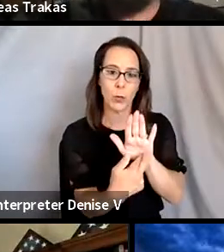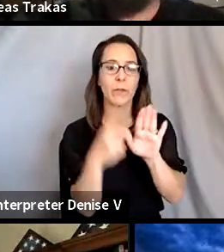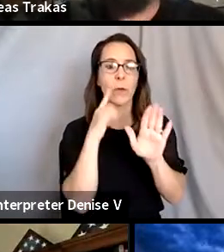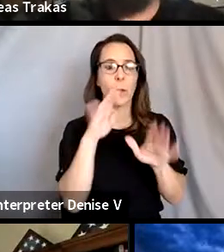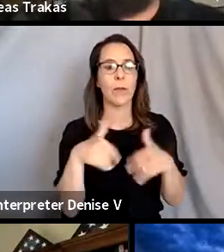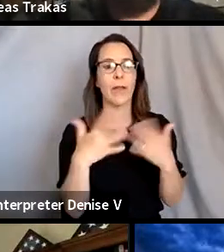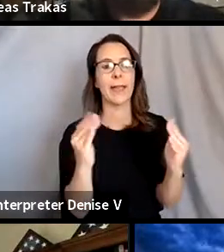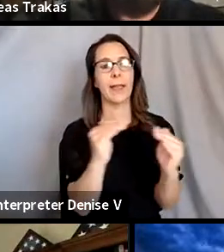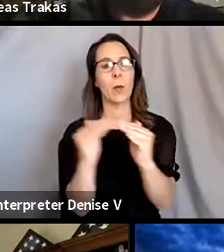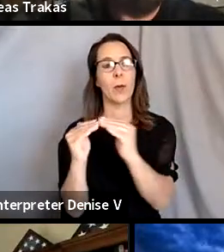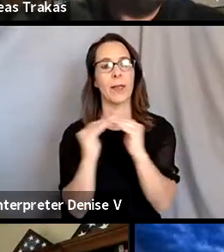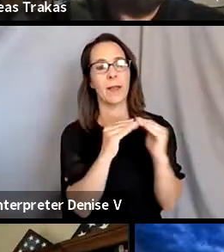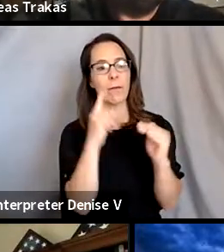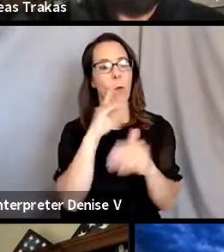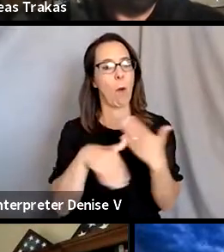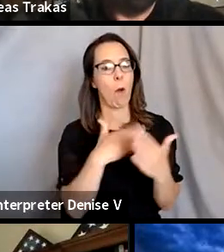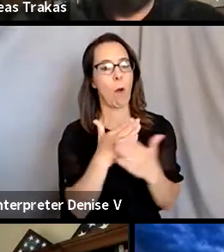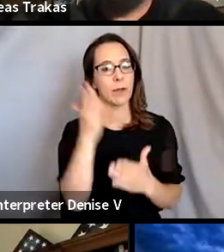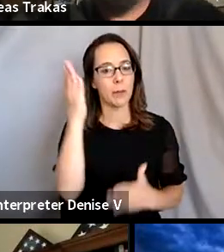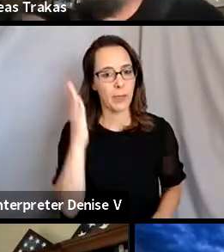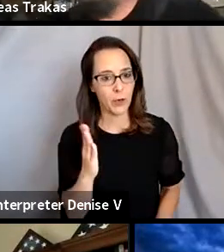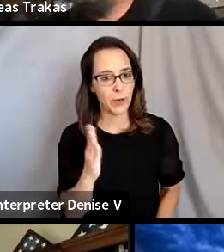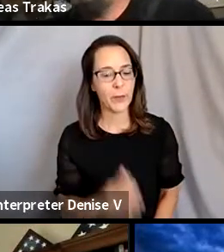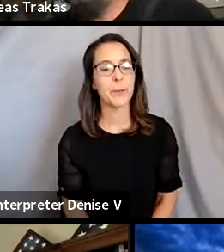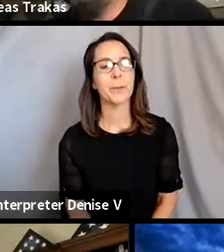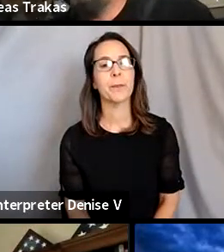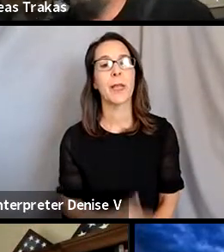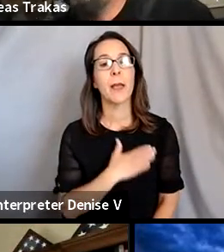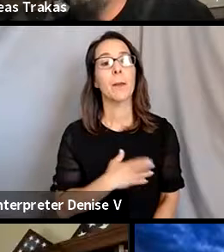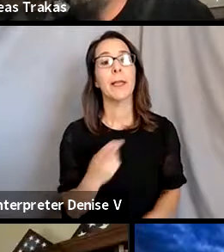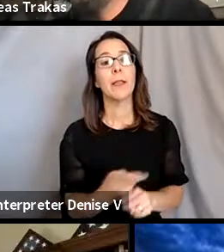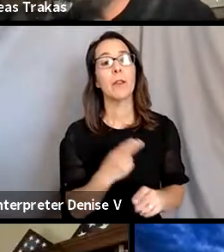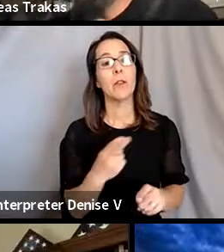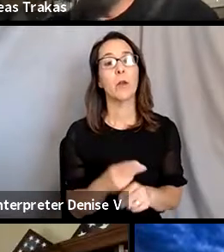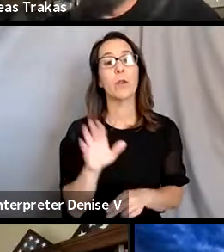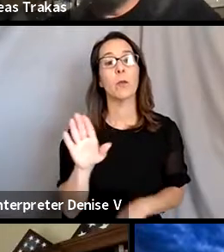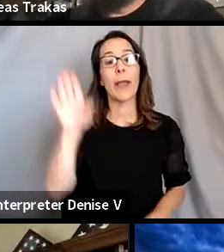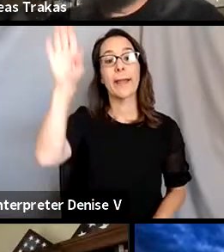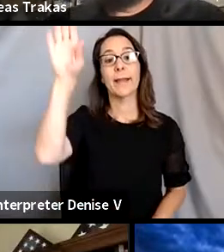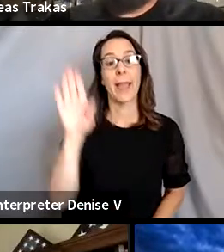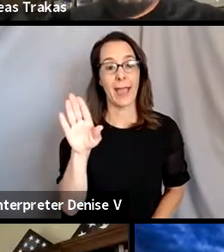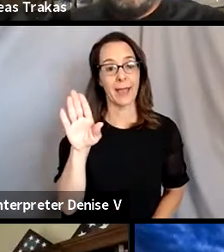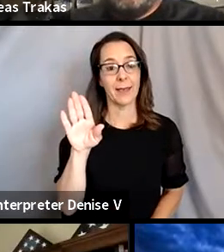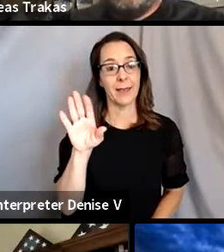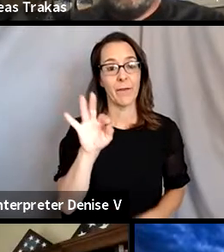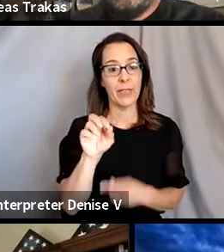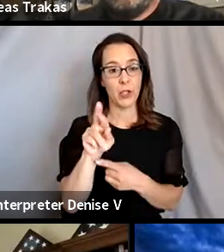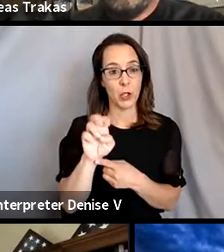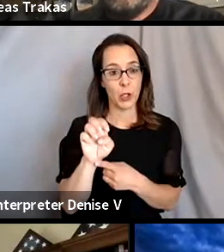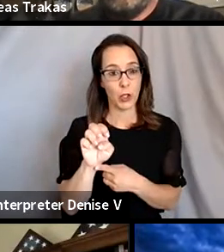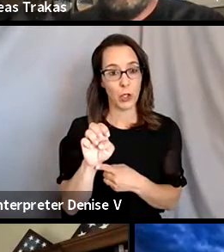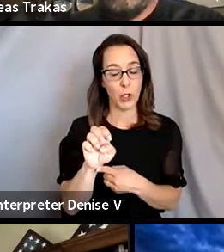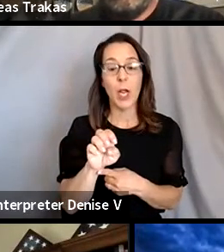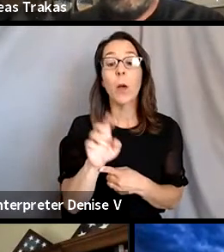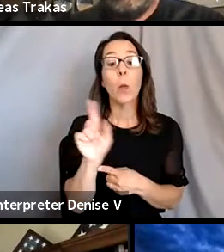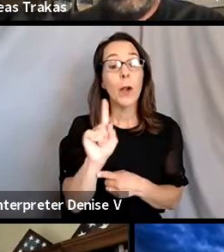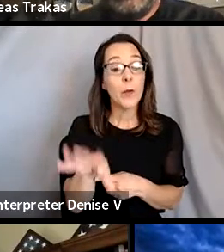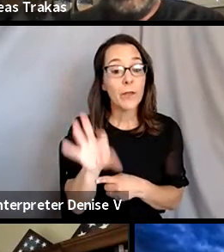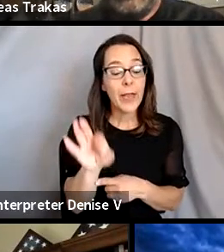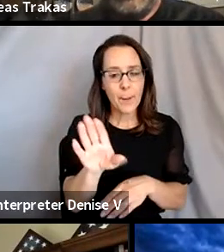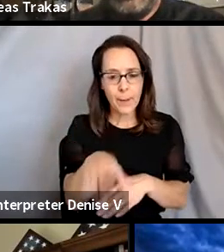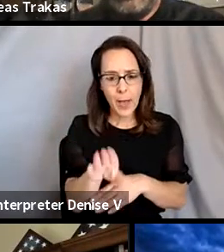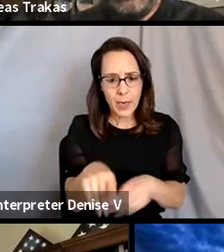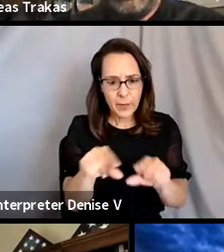all speakers. The raise hand feature will be enabled. It's located at the bottom of your screen under